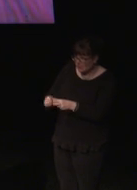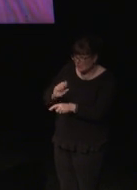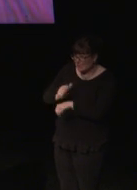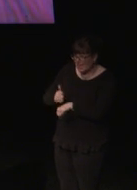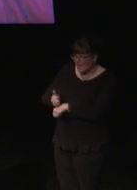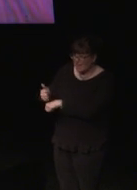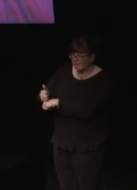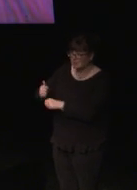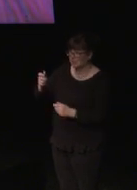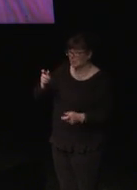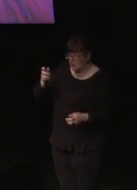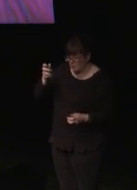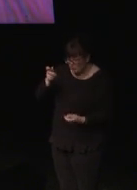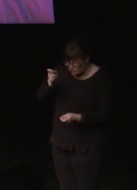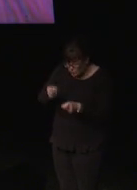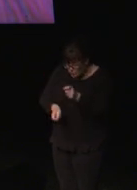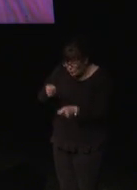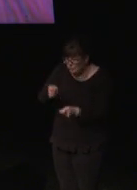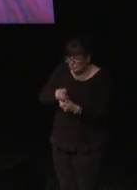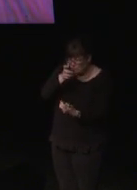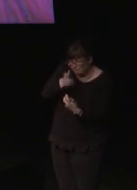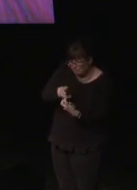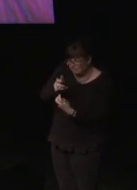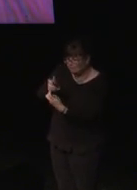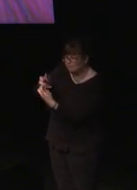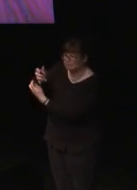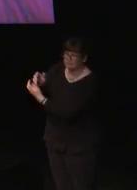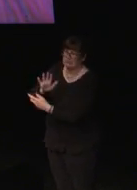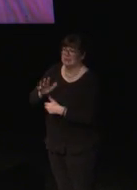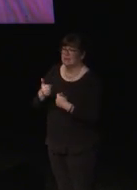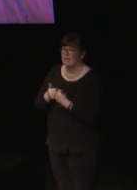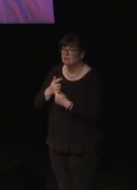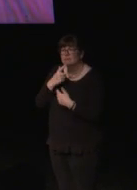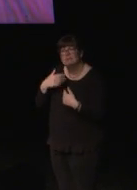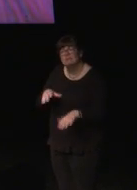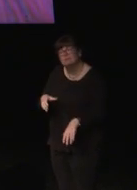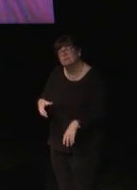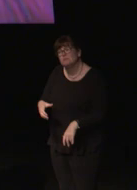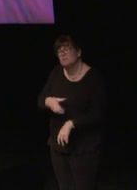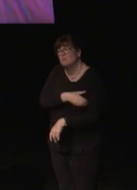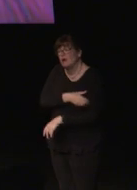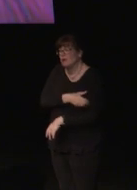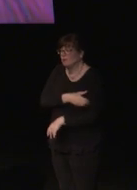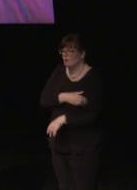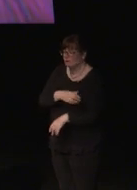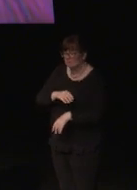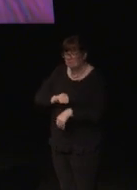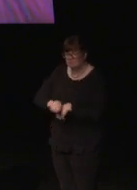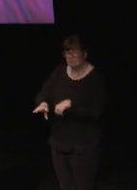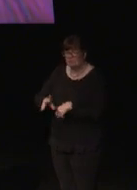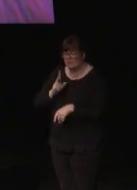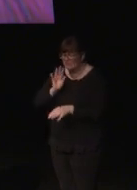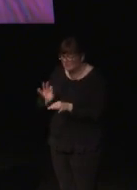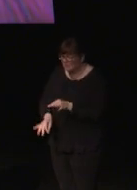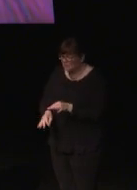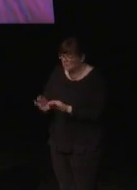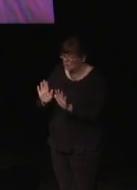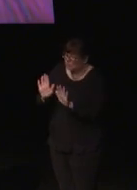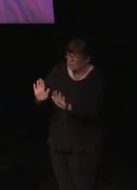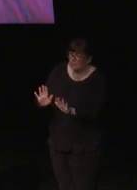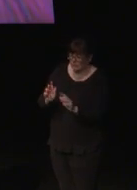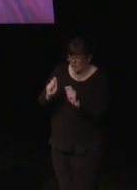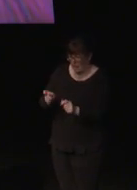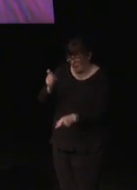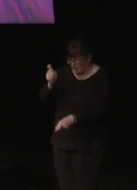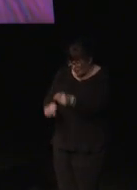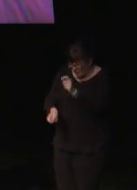game. And it's really powerful stuff, and it's also really simple, and it really makes a big difference. So it's wonderfully customizable.